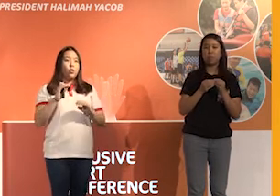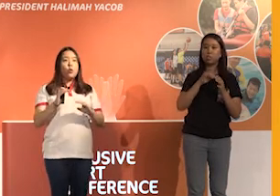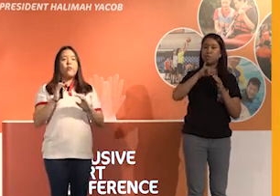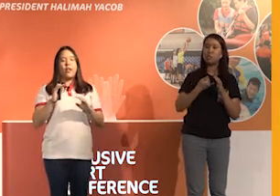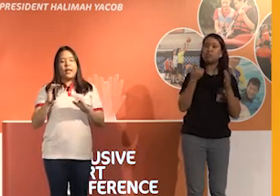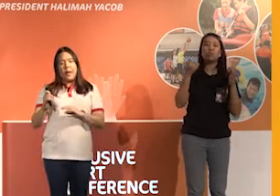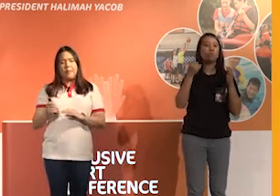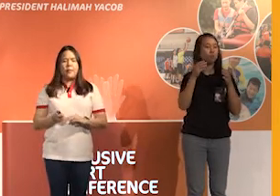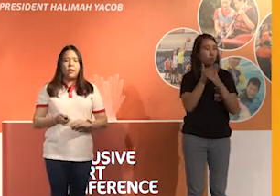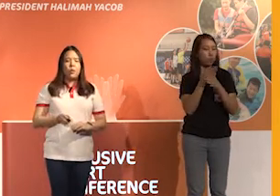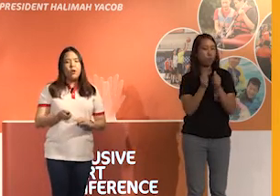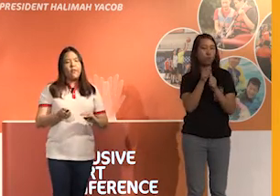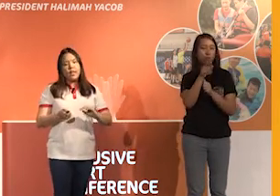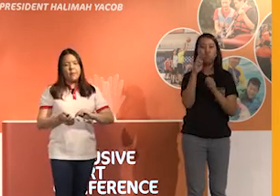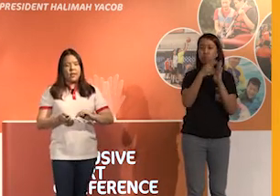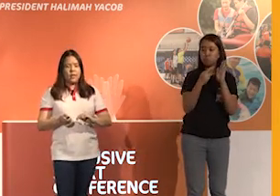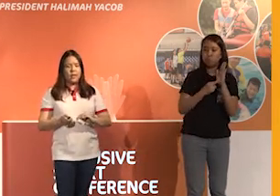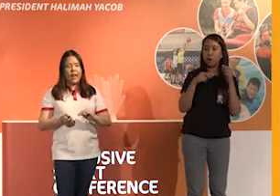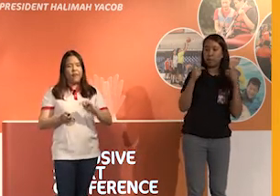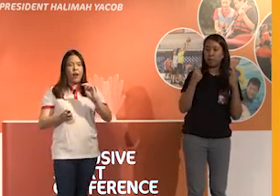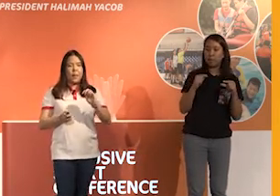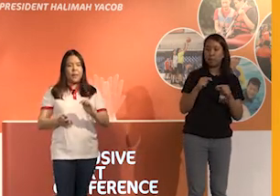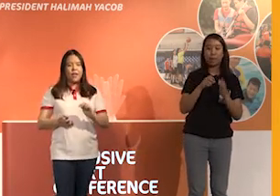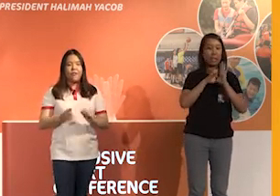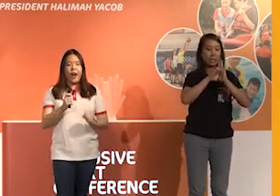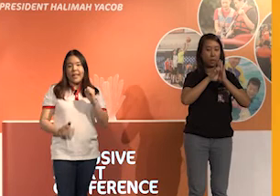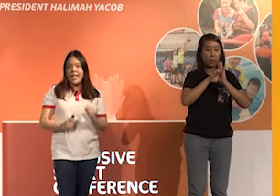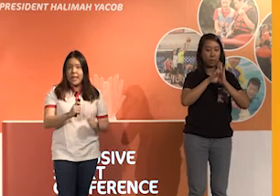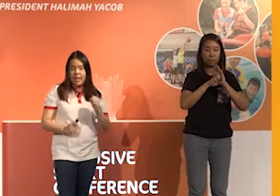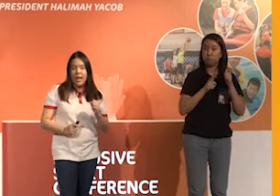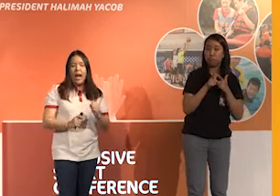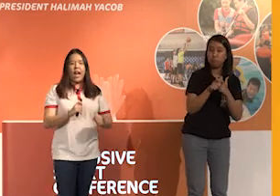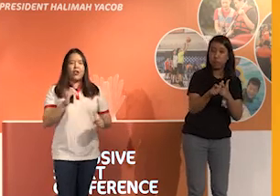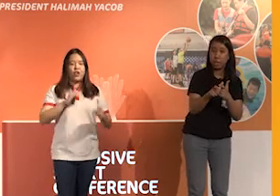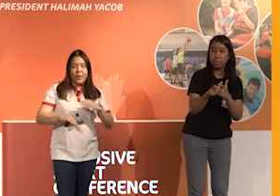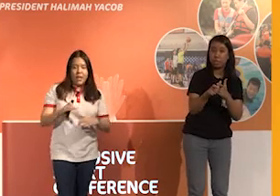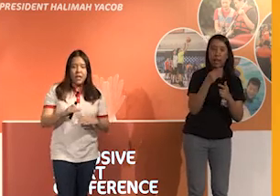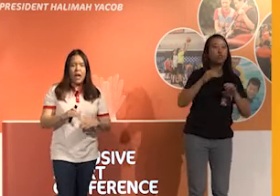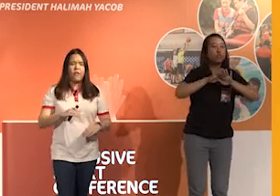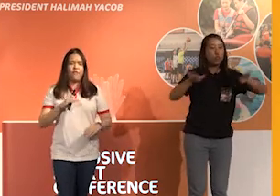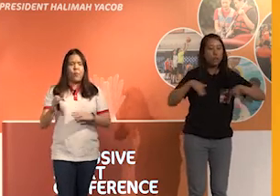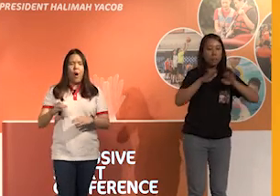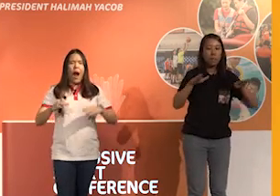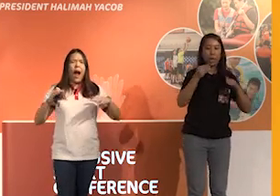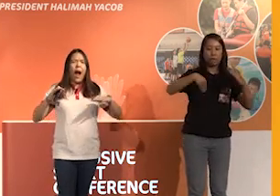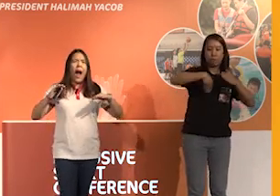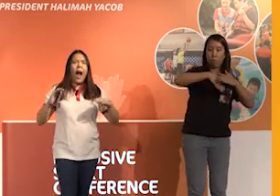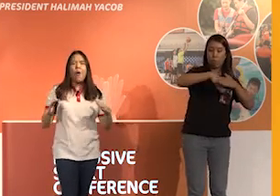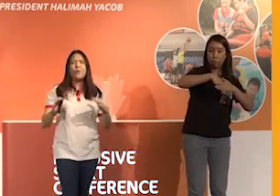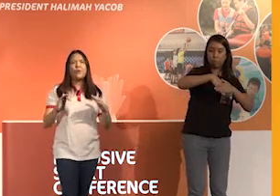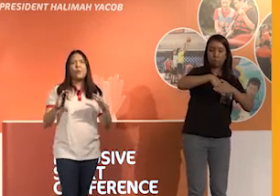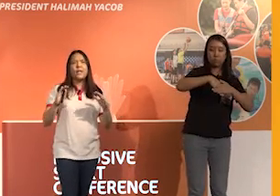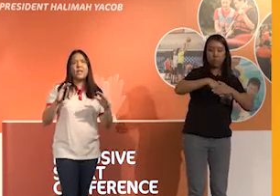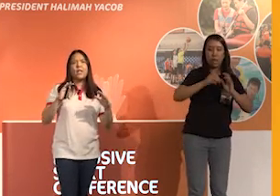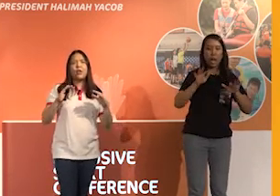the rule for the game. Rule of the game is like, for example, running and swimming and football.